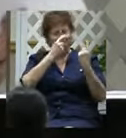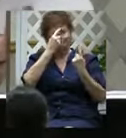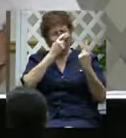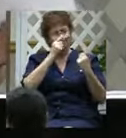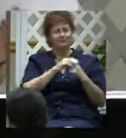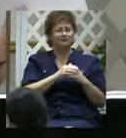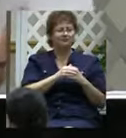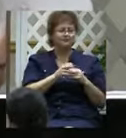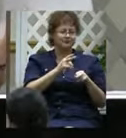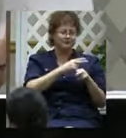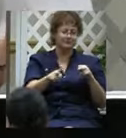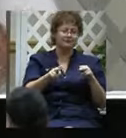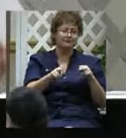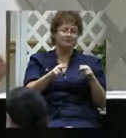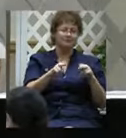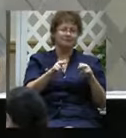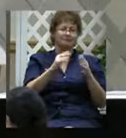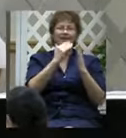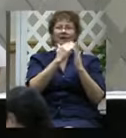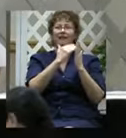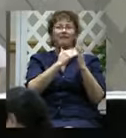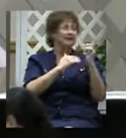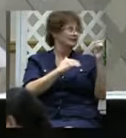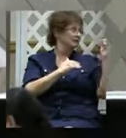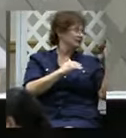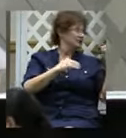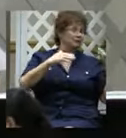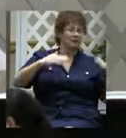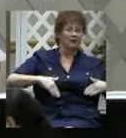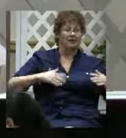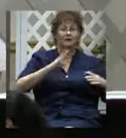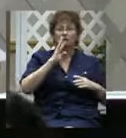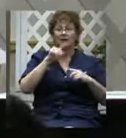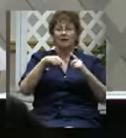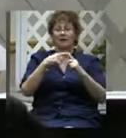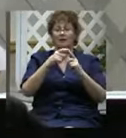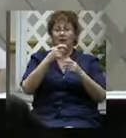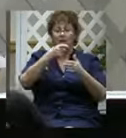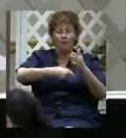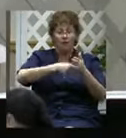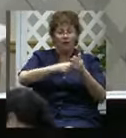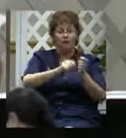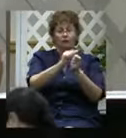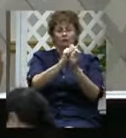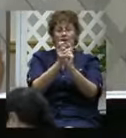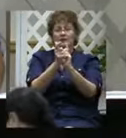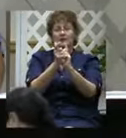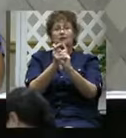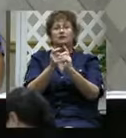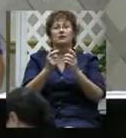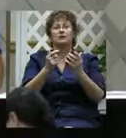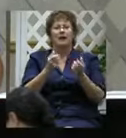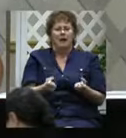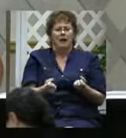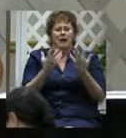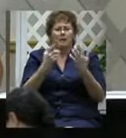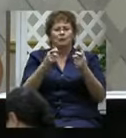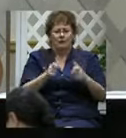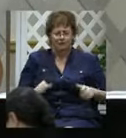just simple list, just like this. And again, we haven't even started to talk about translation or cost, but it gives you a sense of how much you have to